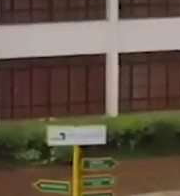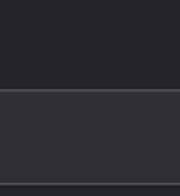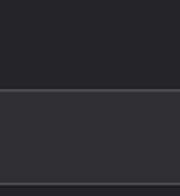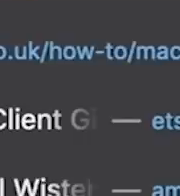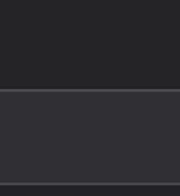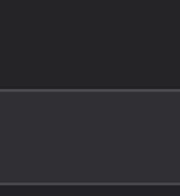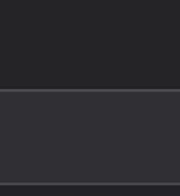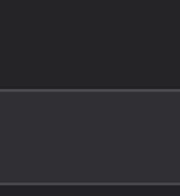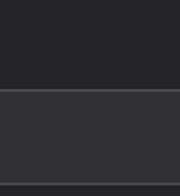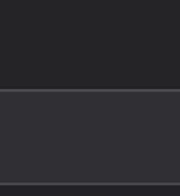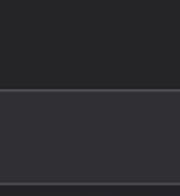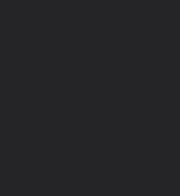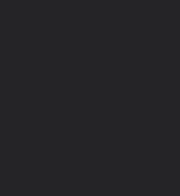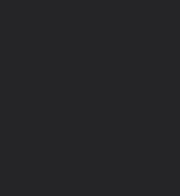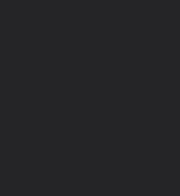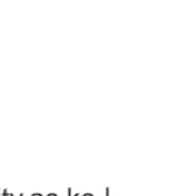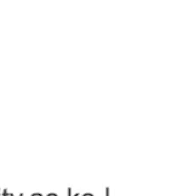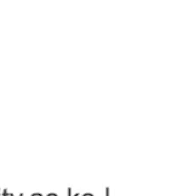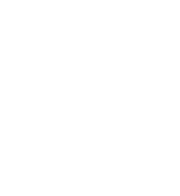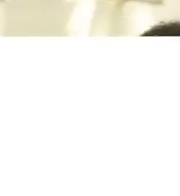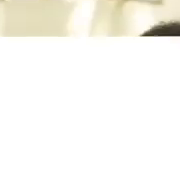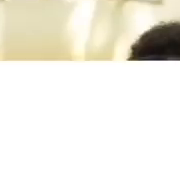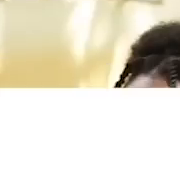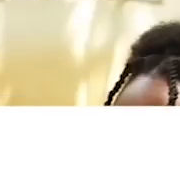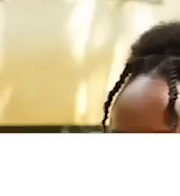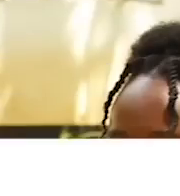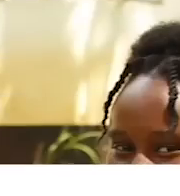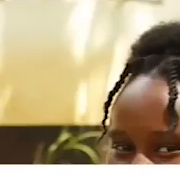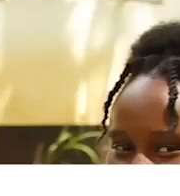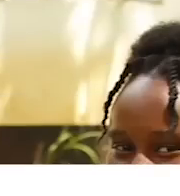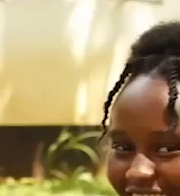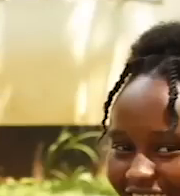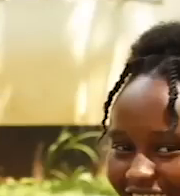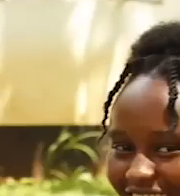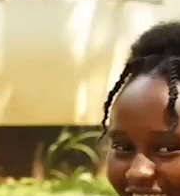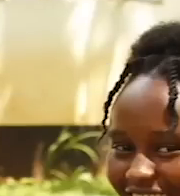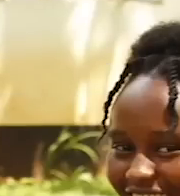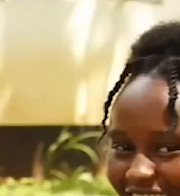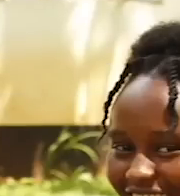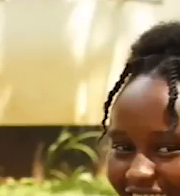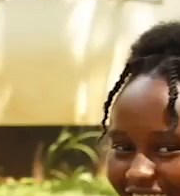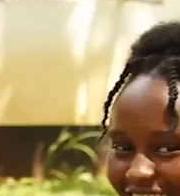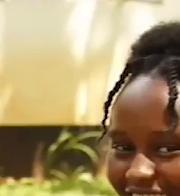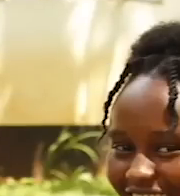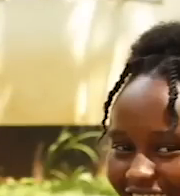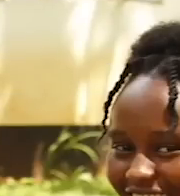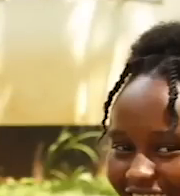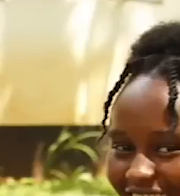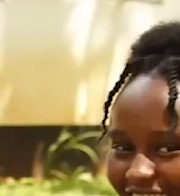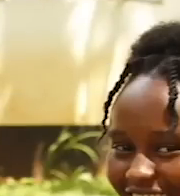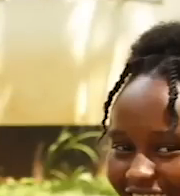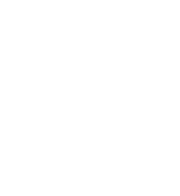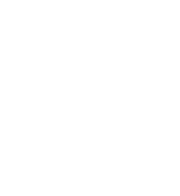I believe this is a great way, the future direction of education, and I would like to invite anybody who wants to